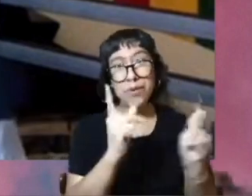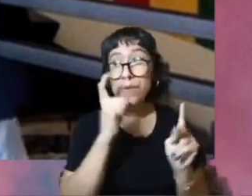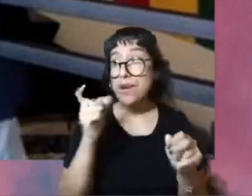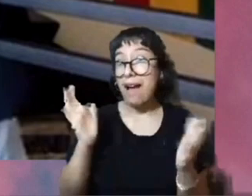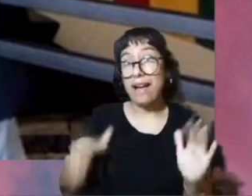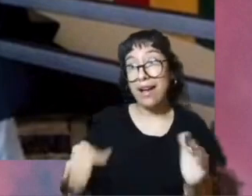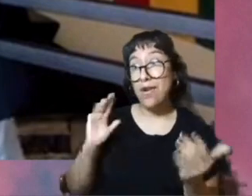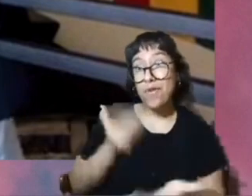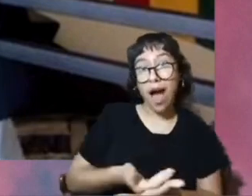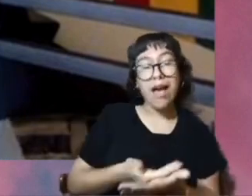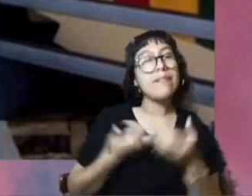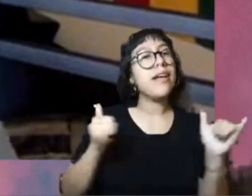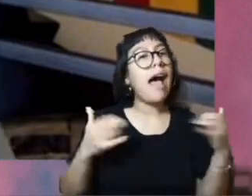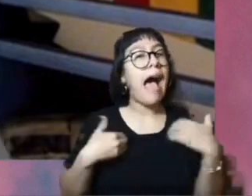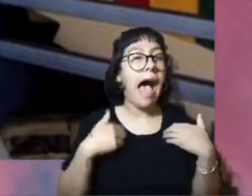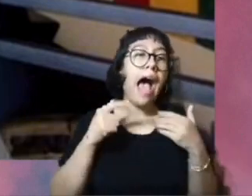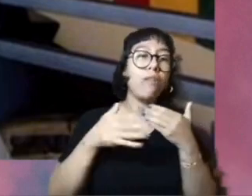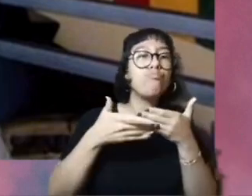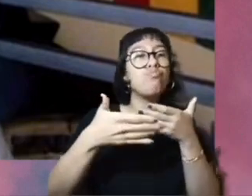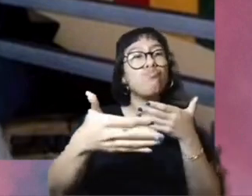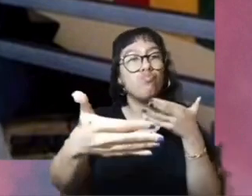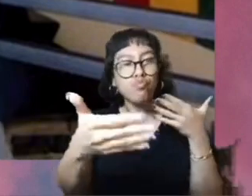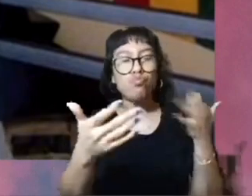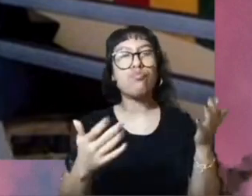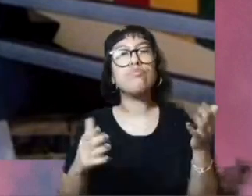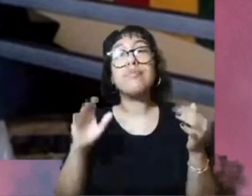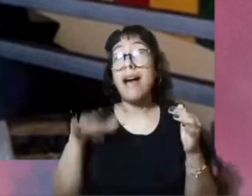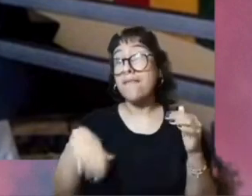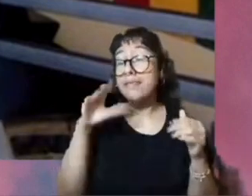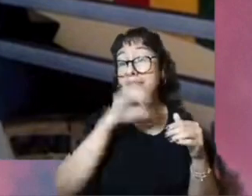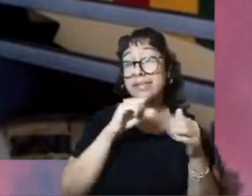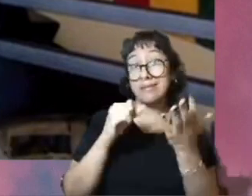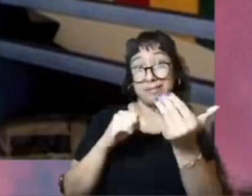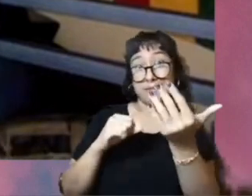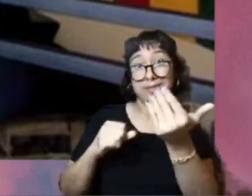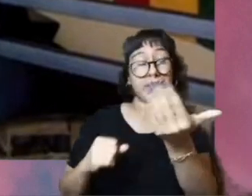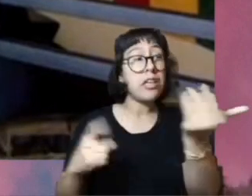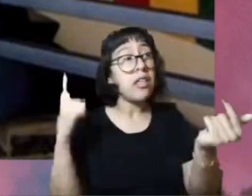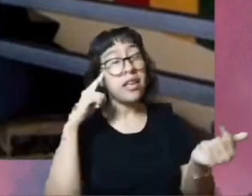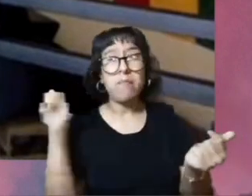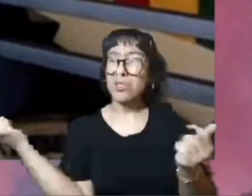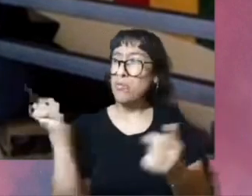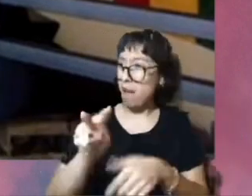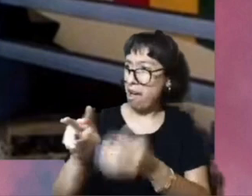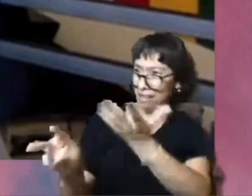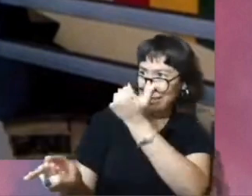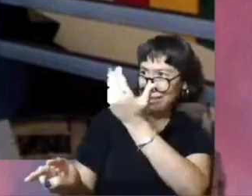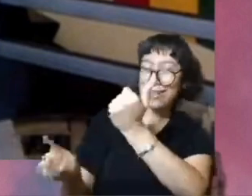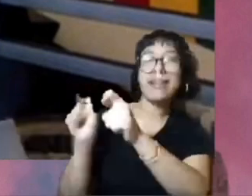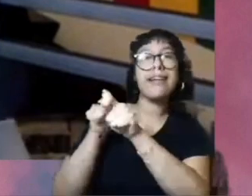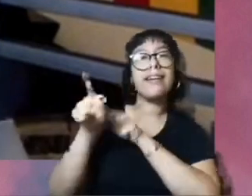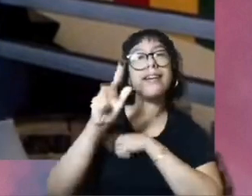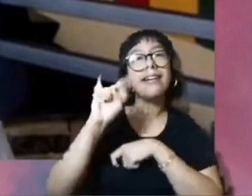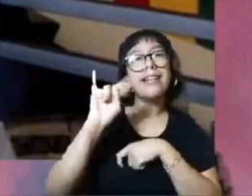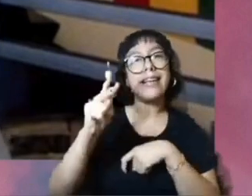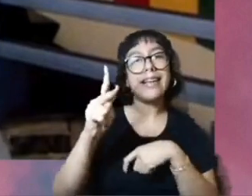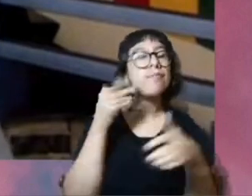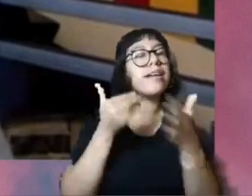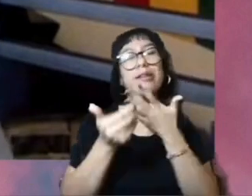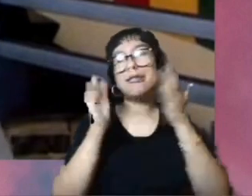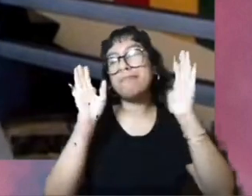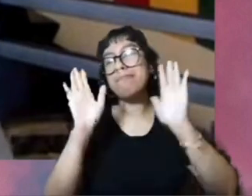yet, we still got a little while, they haven't missed it. So if anybody, you know, out there you think needs to see what's going on, send them the link right quick. But